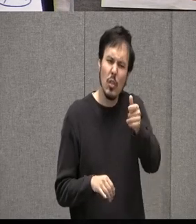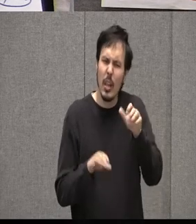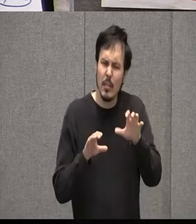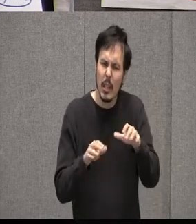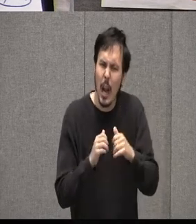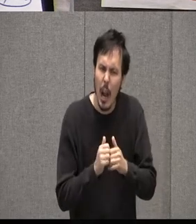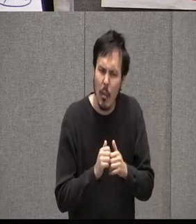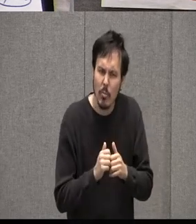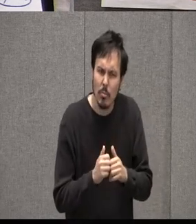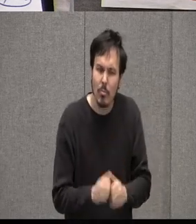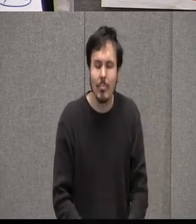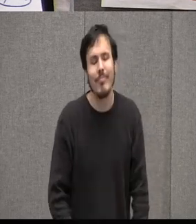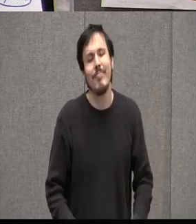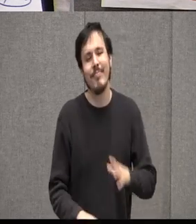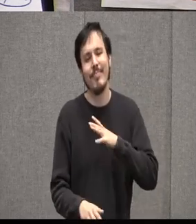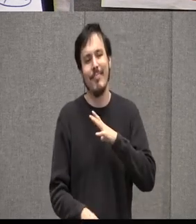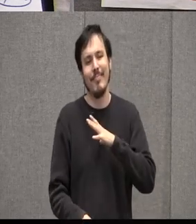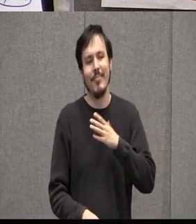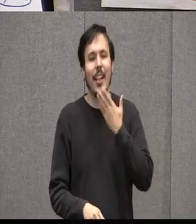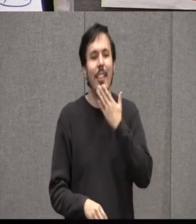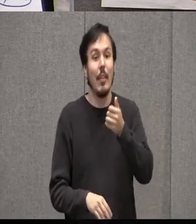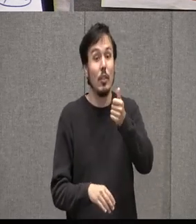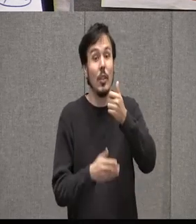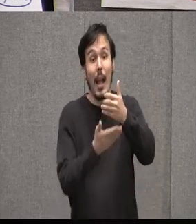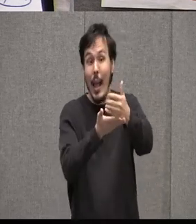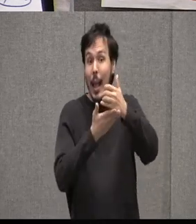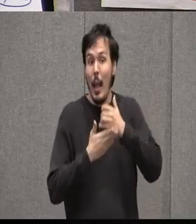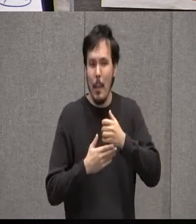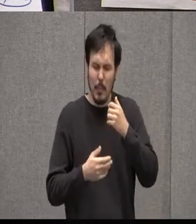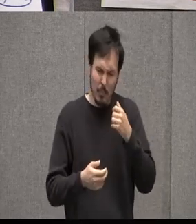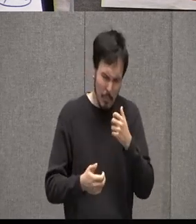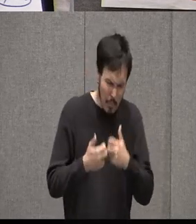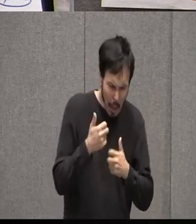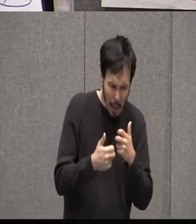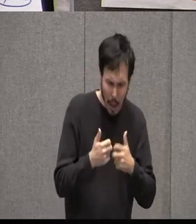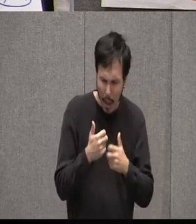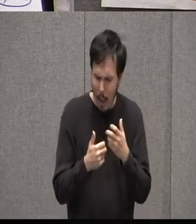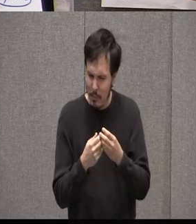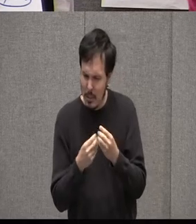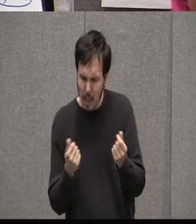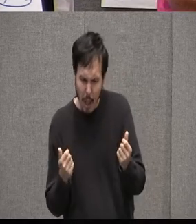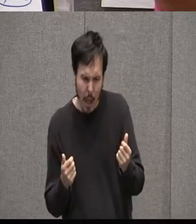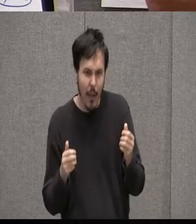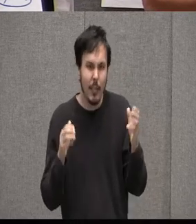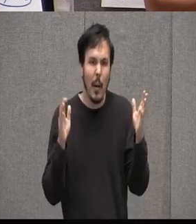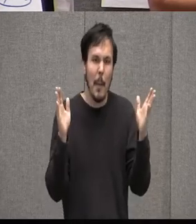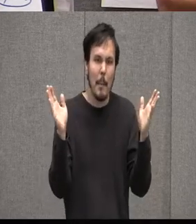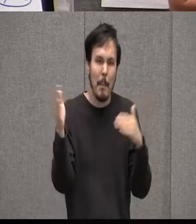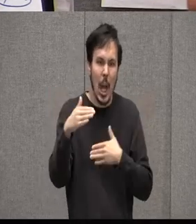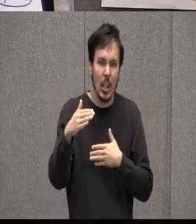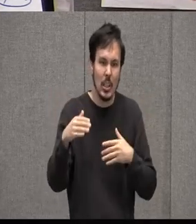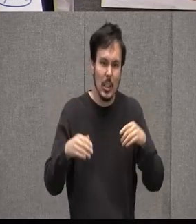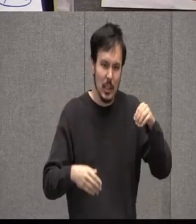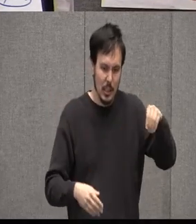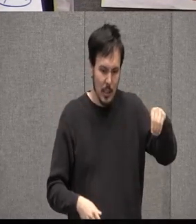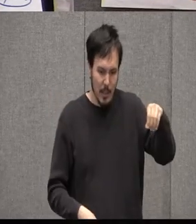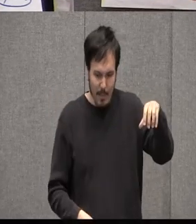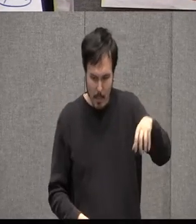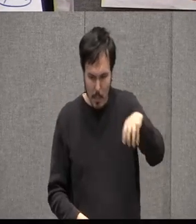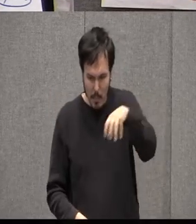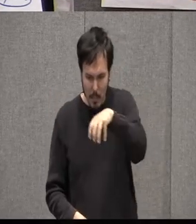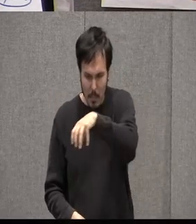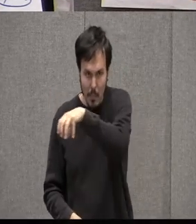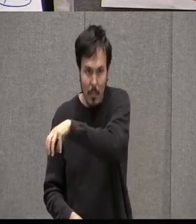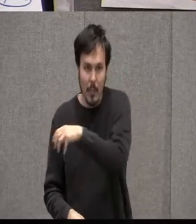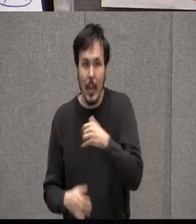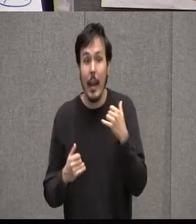right. Thank you so much for helping me problem solve through boxing the pots activity task.